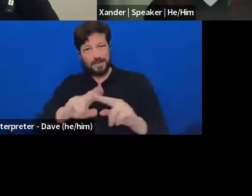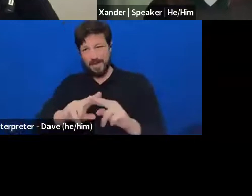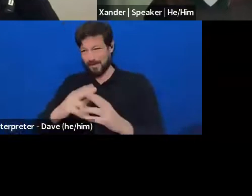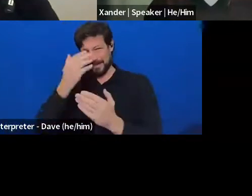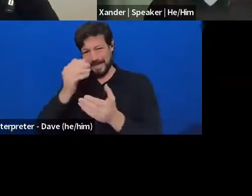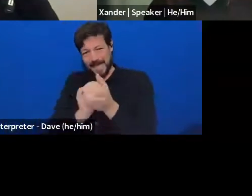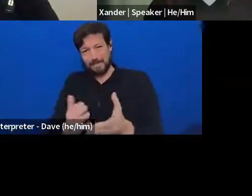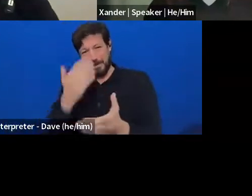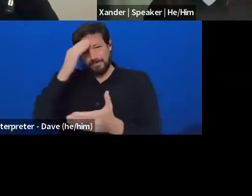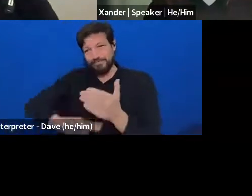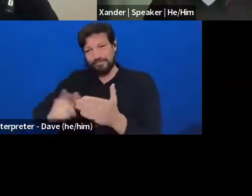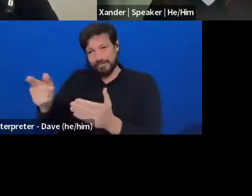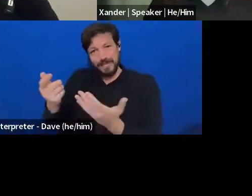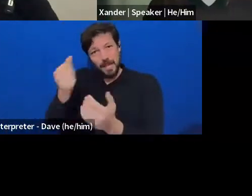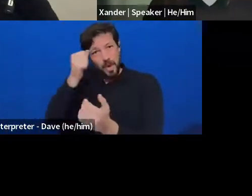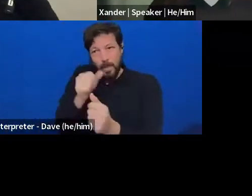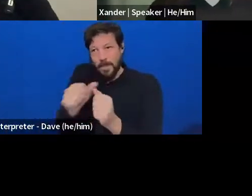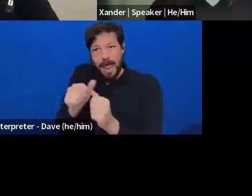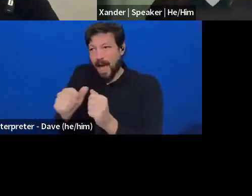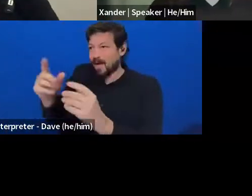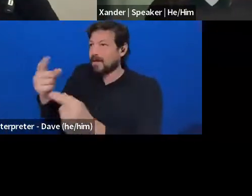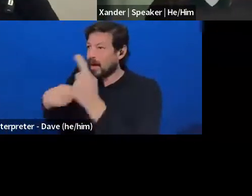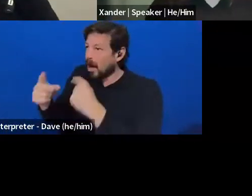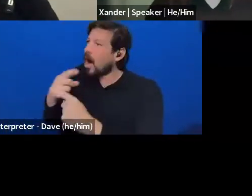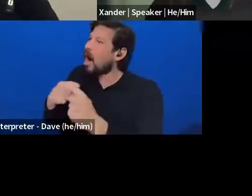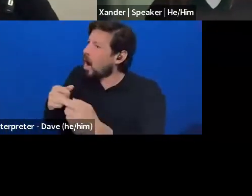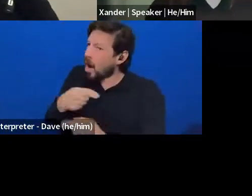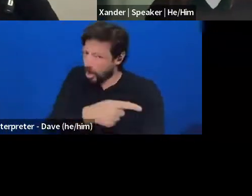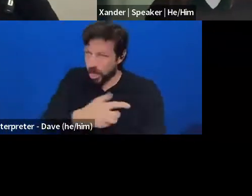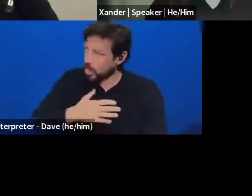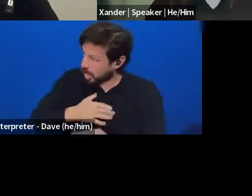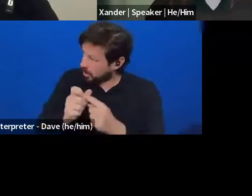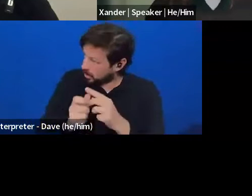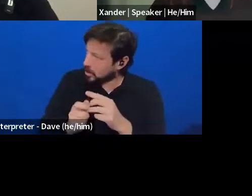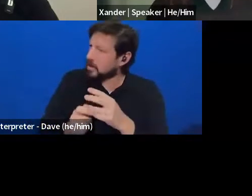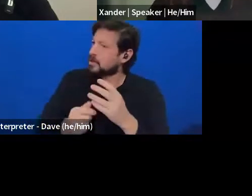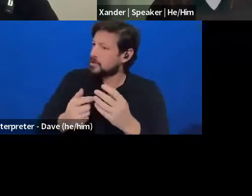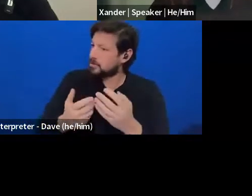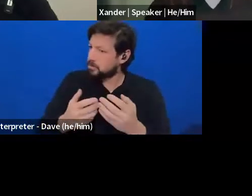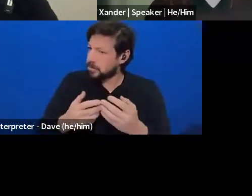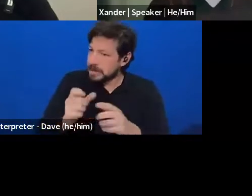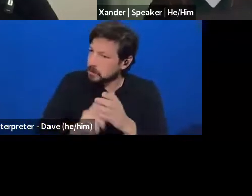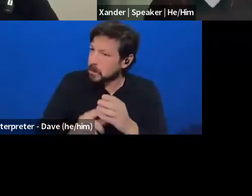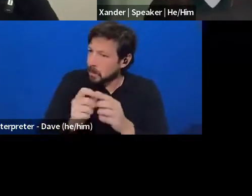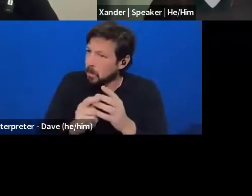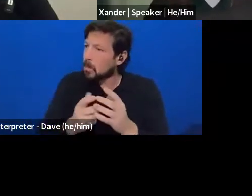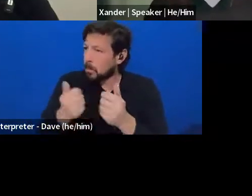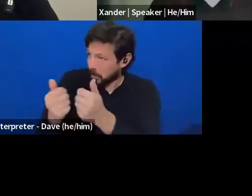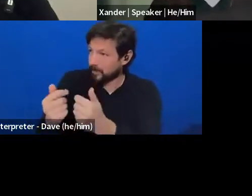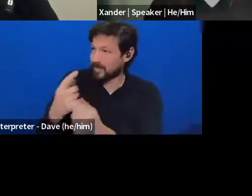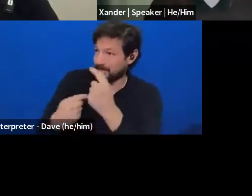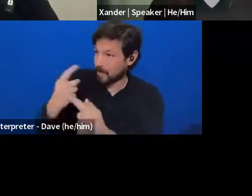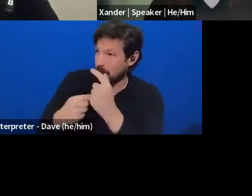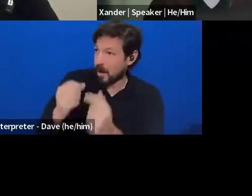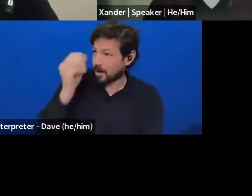best, and we're just helping you to include them in a meaningful way. So as much information as you can tell us about